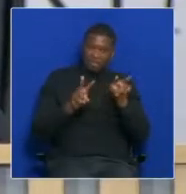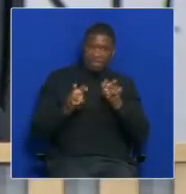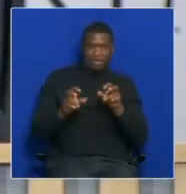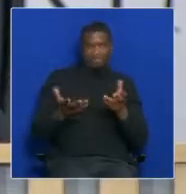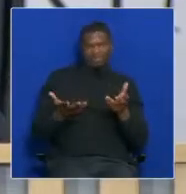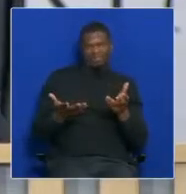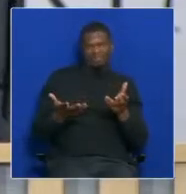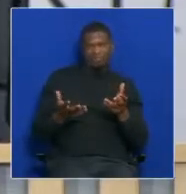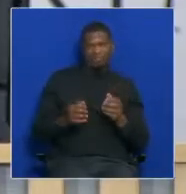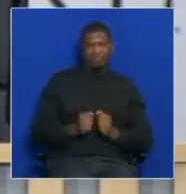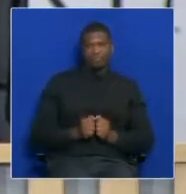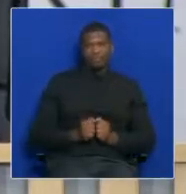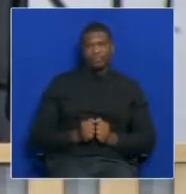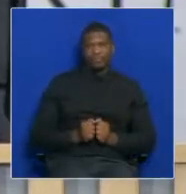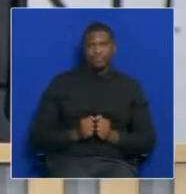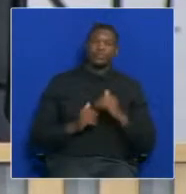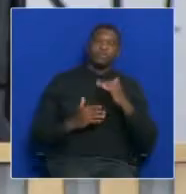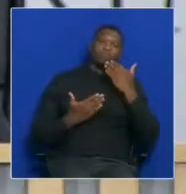Thank you.